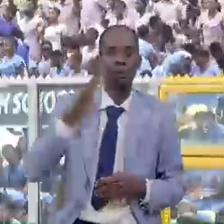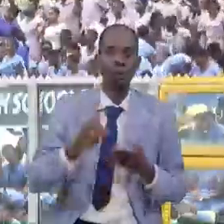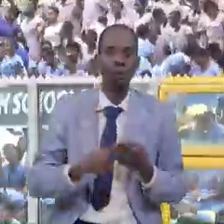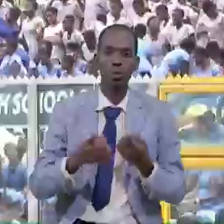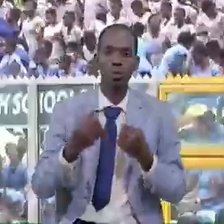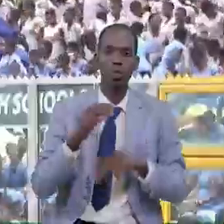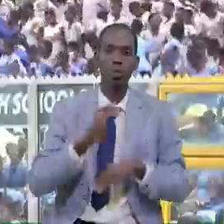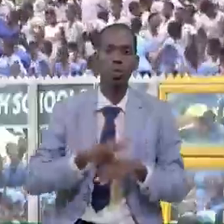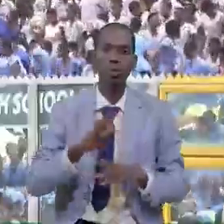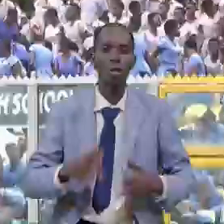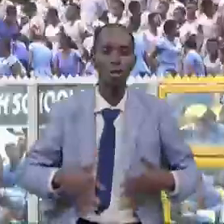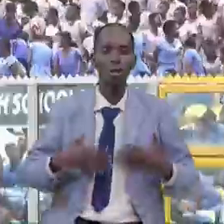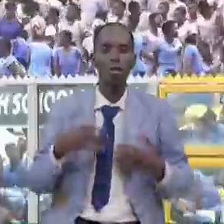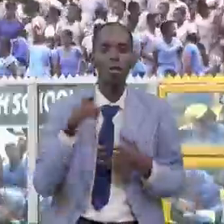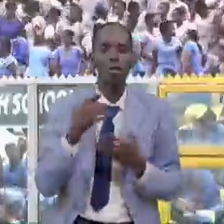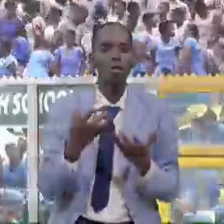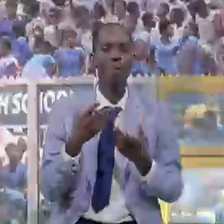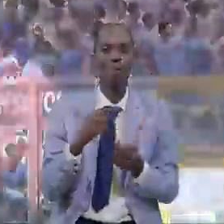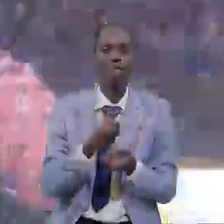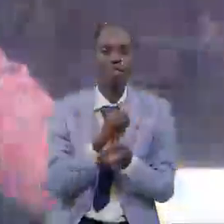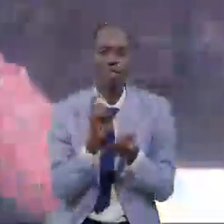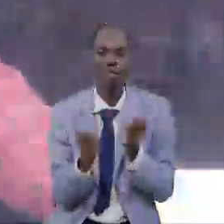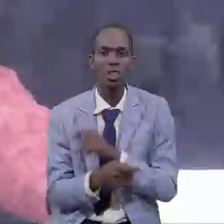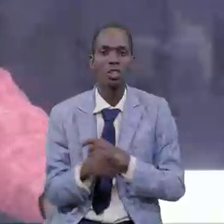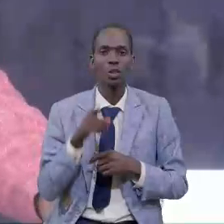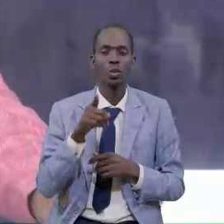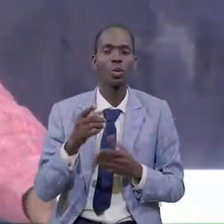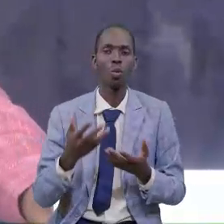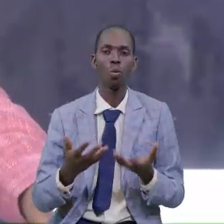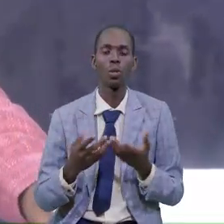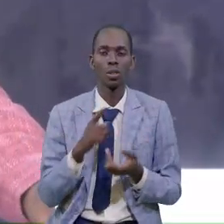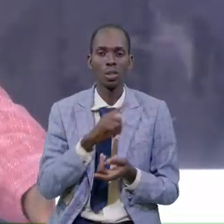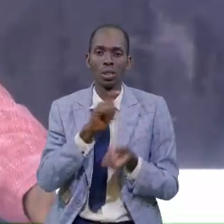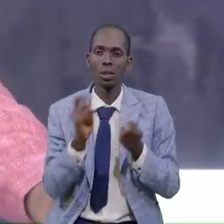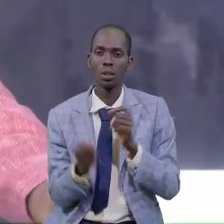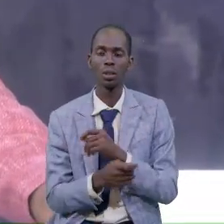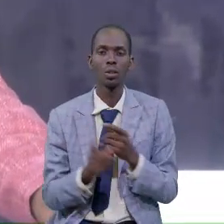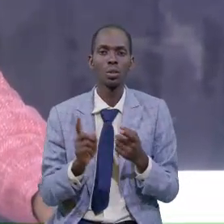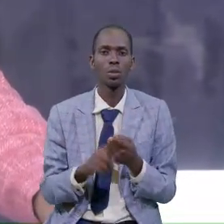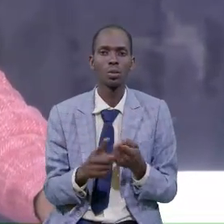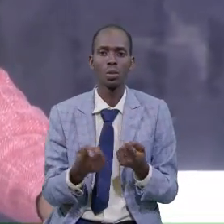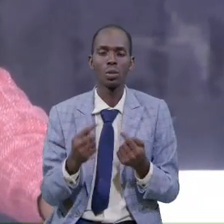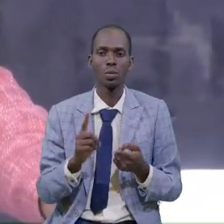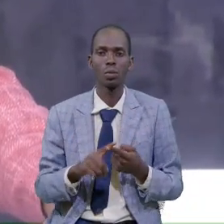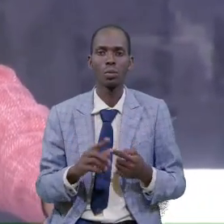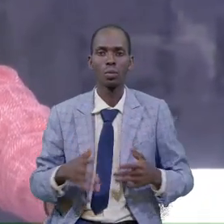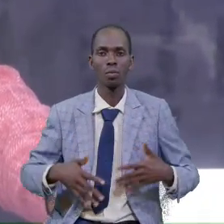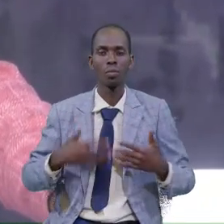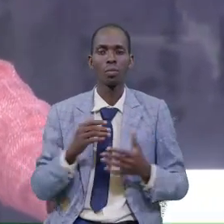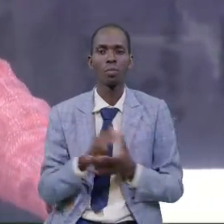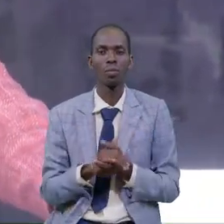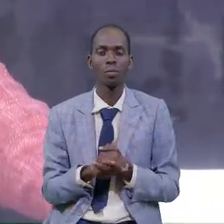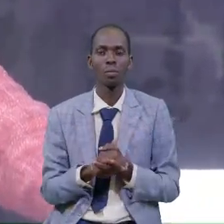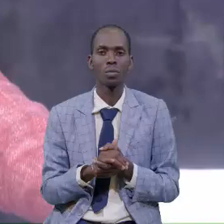want the change, the change, the change to come into your life. Wherever you are, God bless you. God bless you. Stand